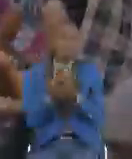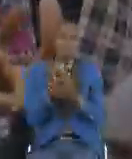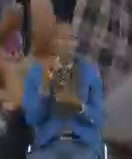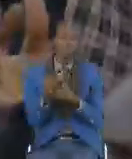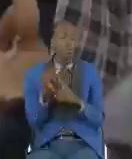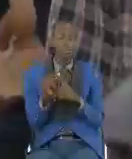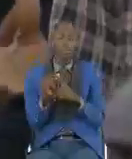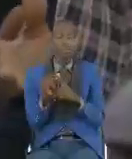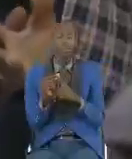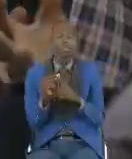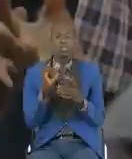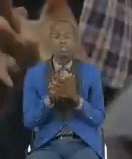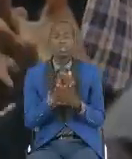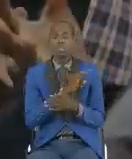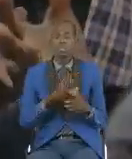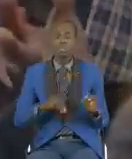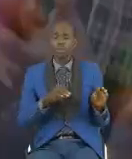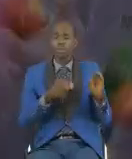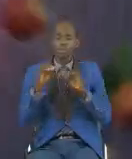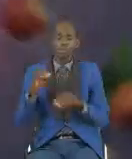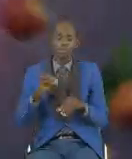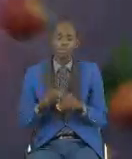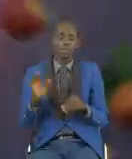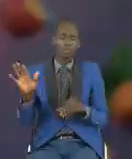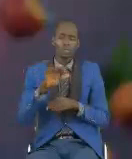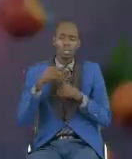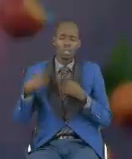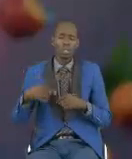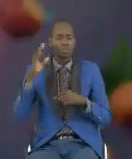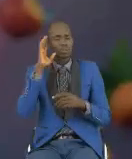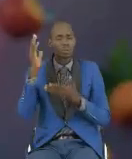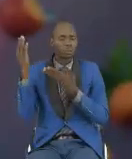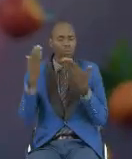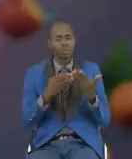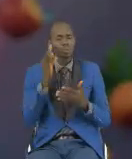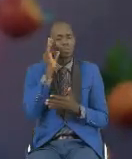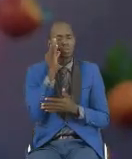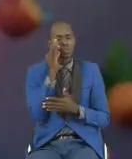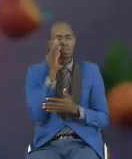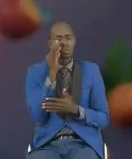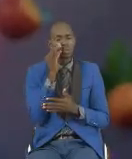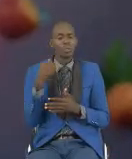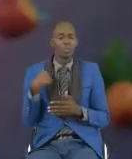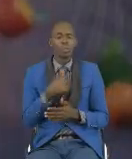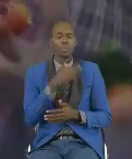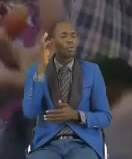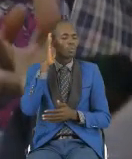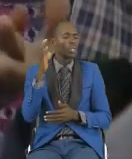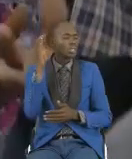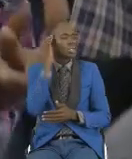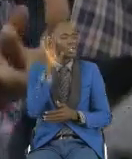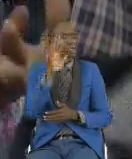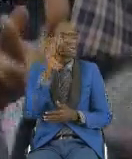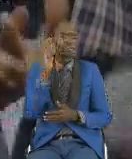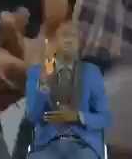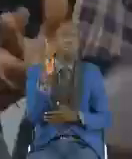Lord has spoken to your heart will bear fruit. Amen. We will hear your testimony. Amen.